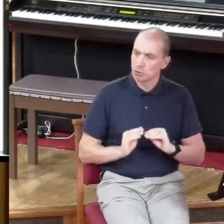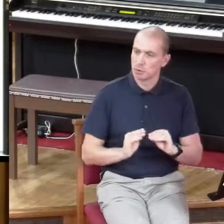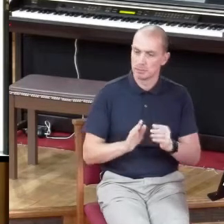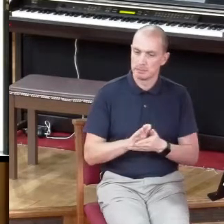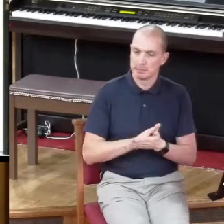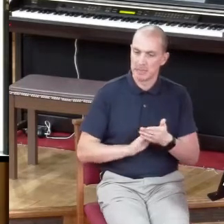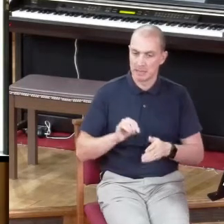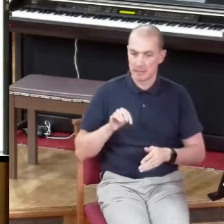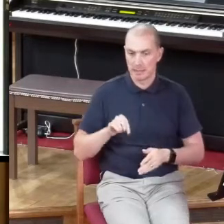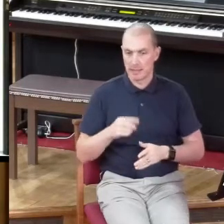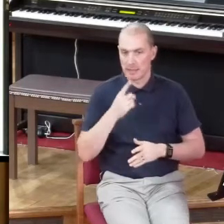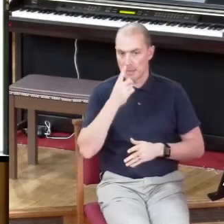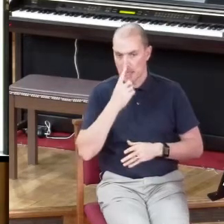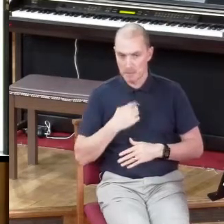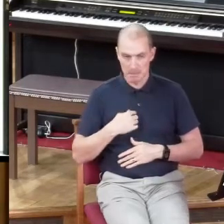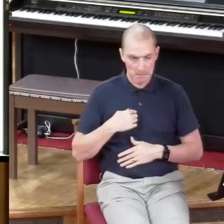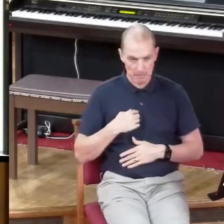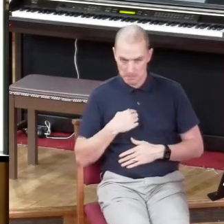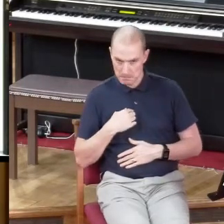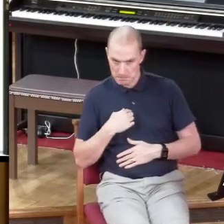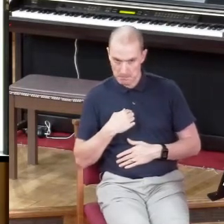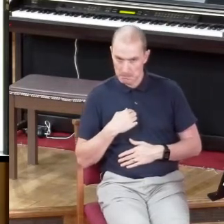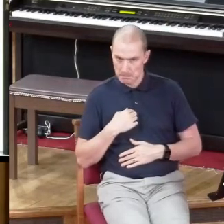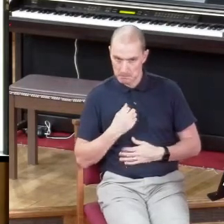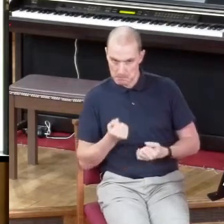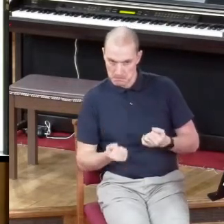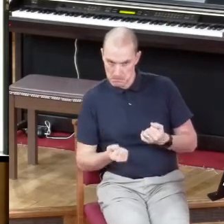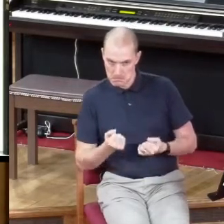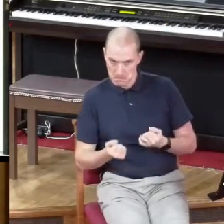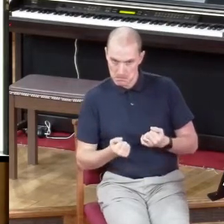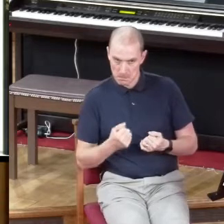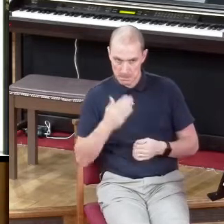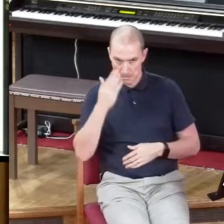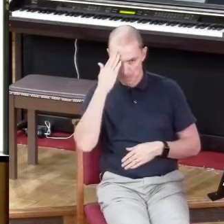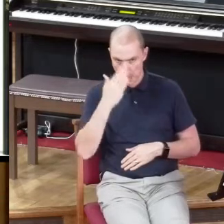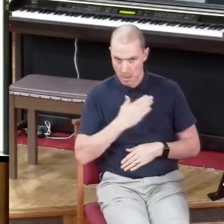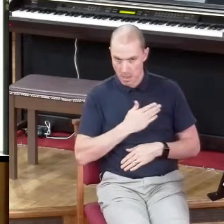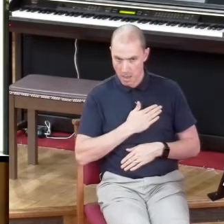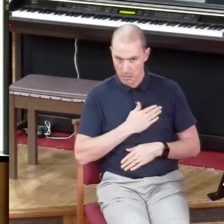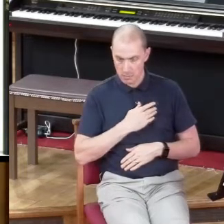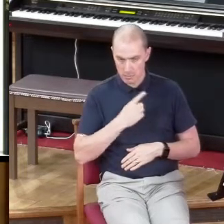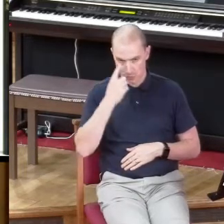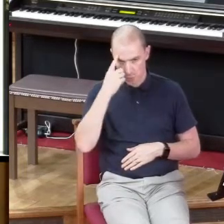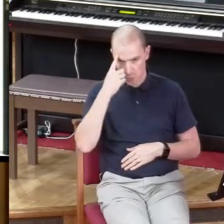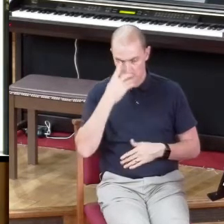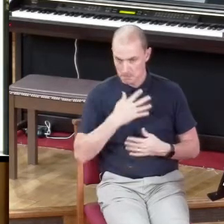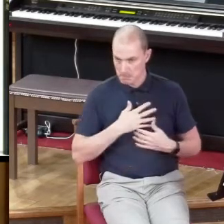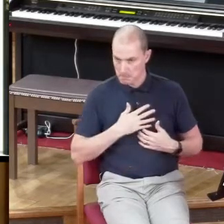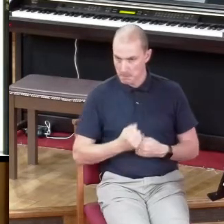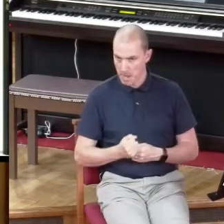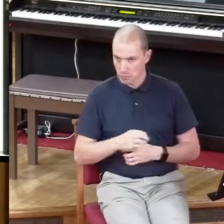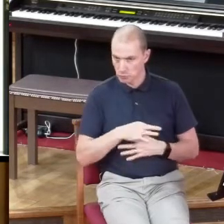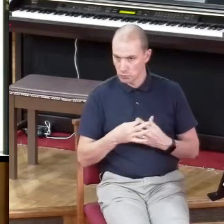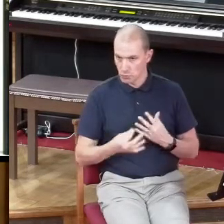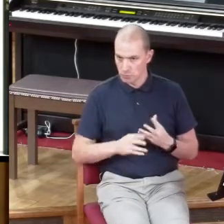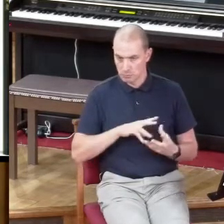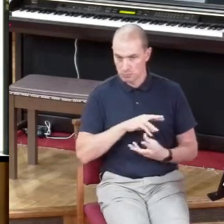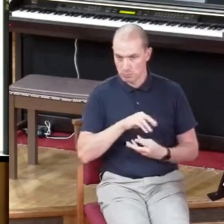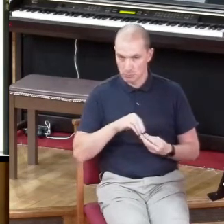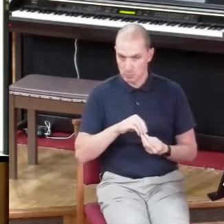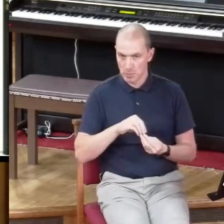position to make an informed decision with mind and heart, with thought and with passion. And then they